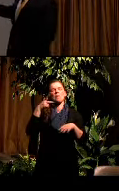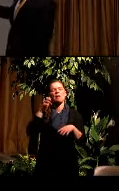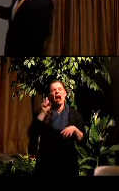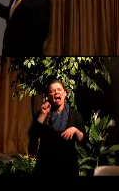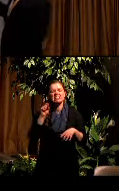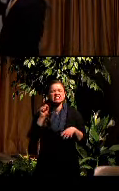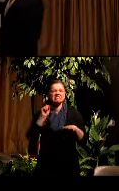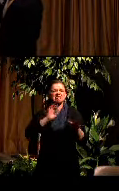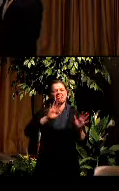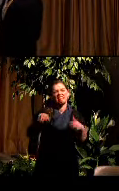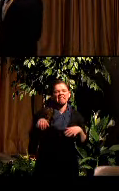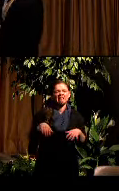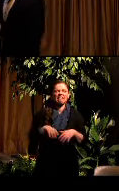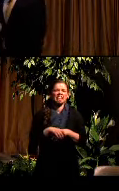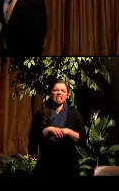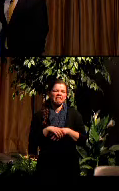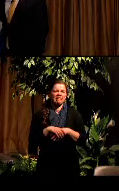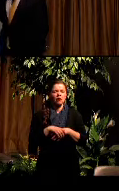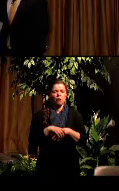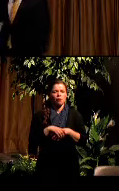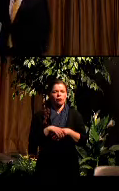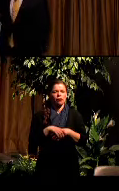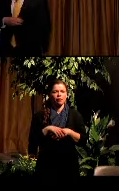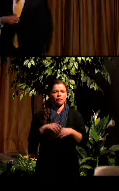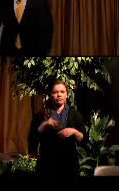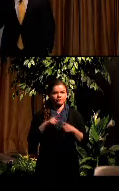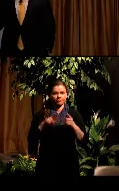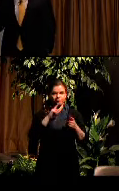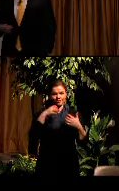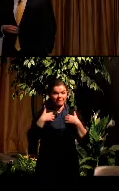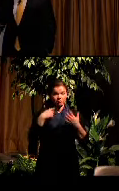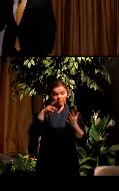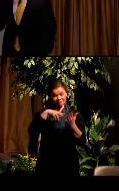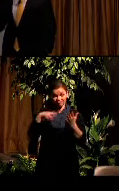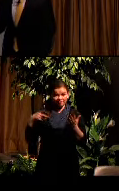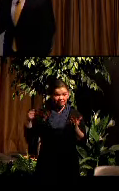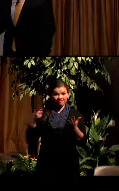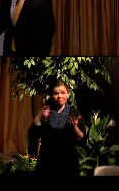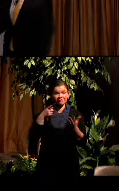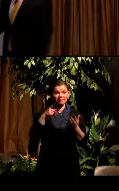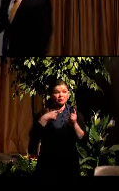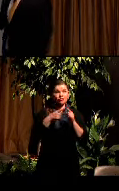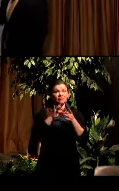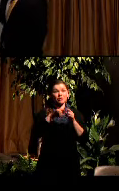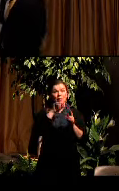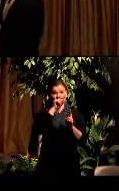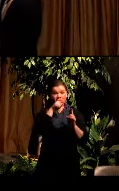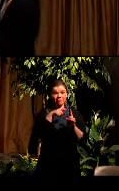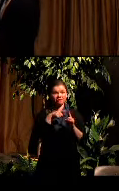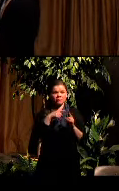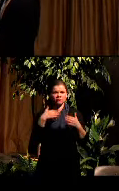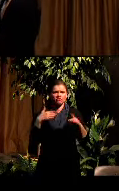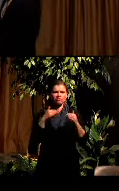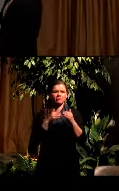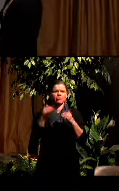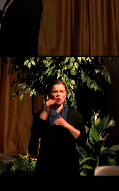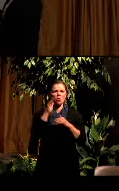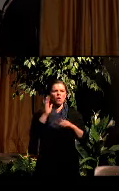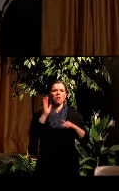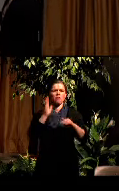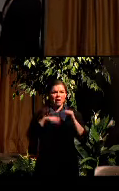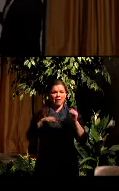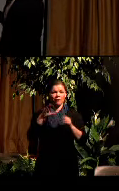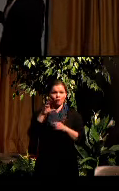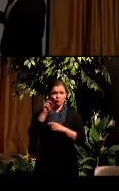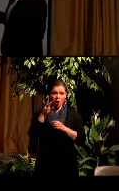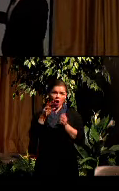numbers of animals that I've read about with the passenger pigeon far exceed anything you could ever imagine with a crow. And at this time, people were thinking about this as